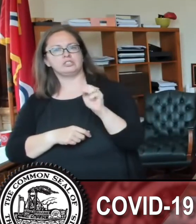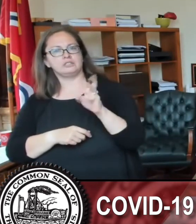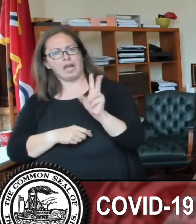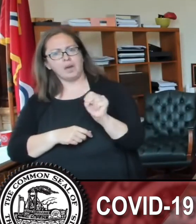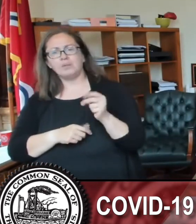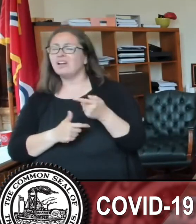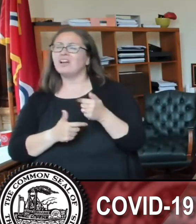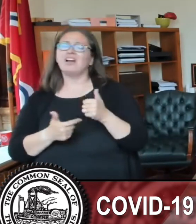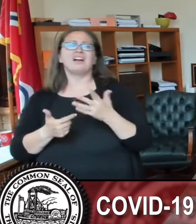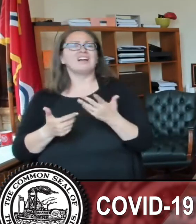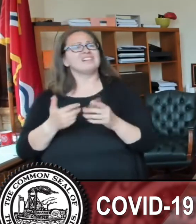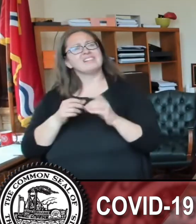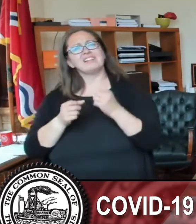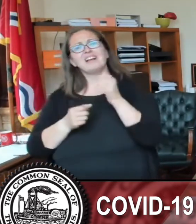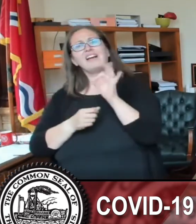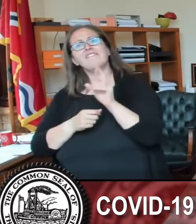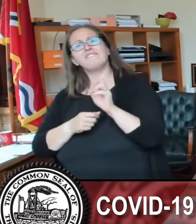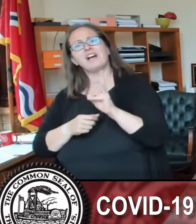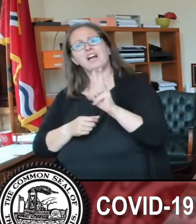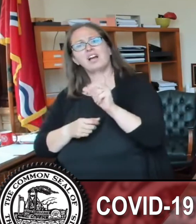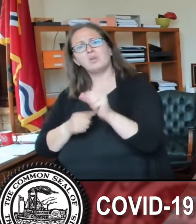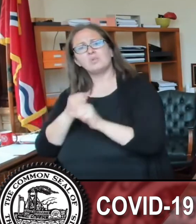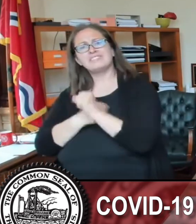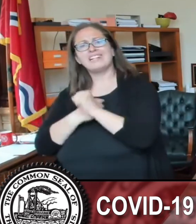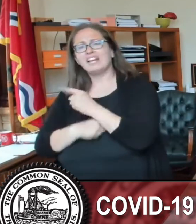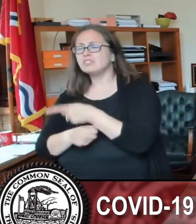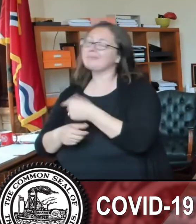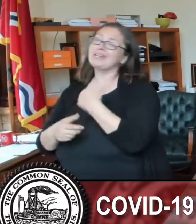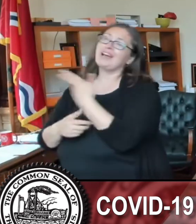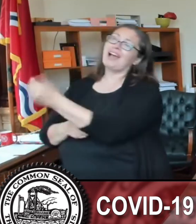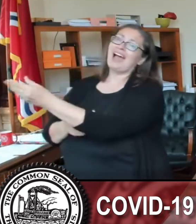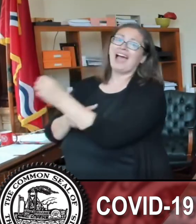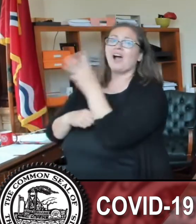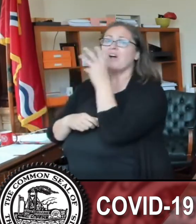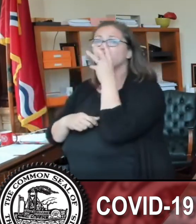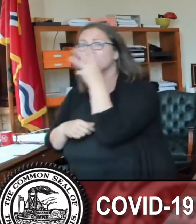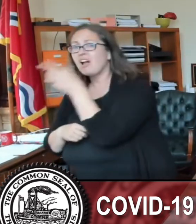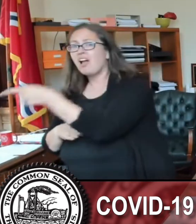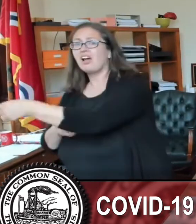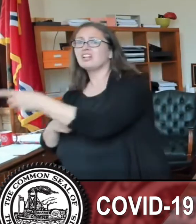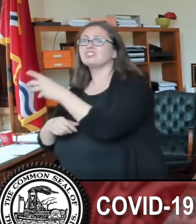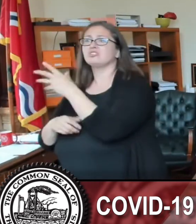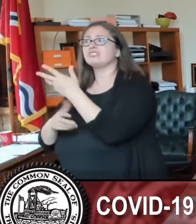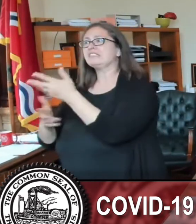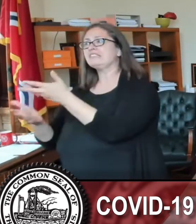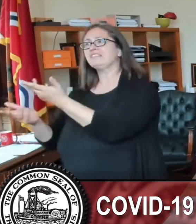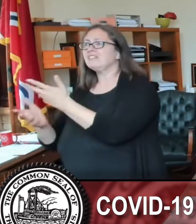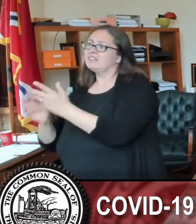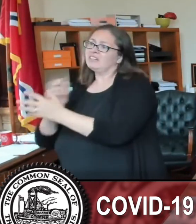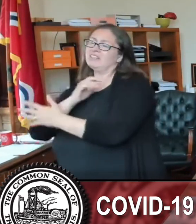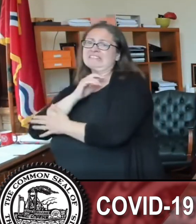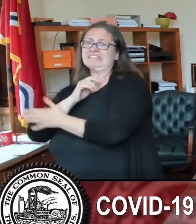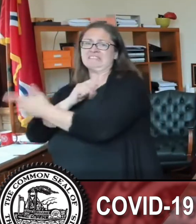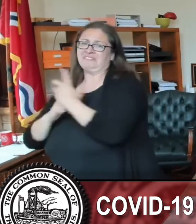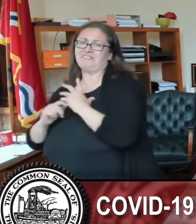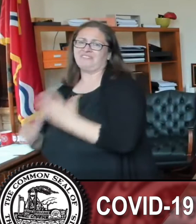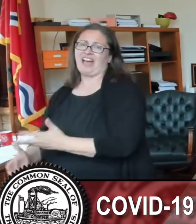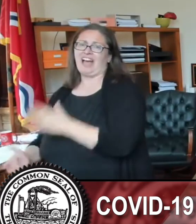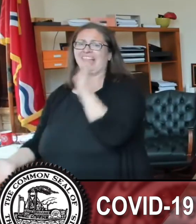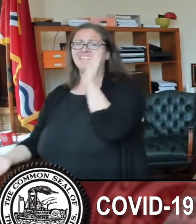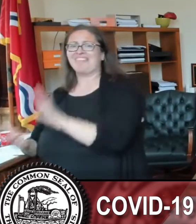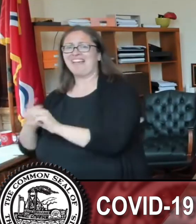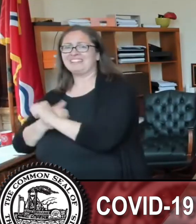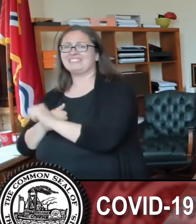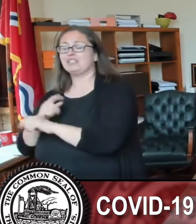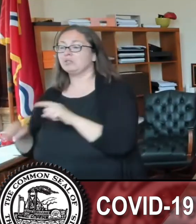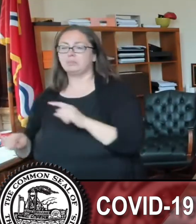this dense environment. I mean, if you're out in the country on a farm, they're still dangerous to you, but they're, not as dangerous to others in